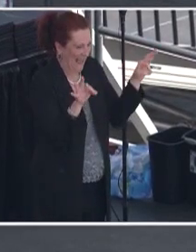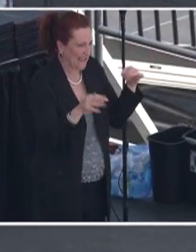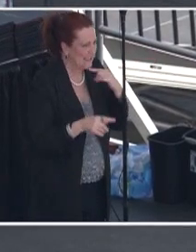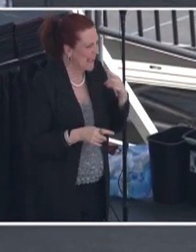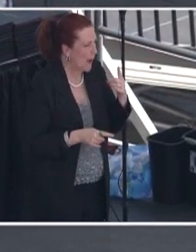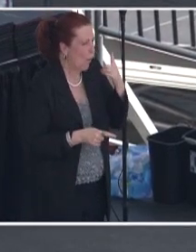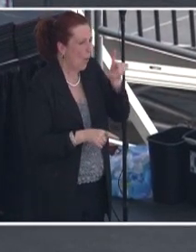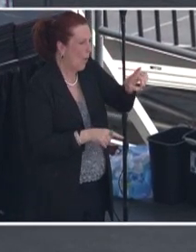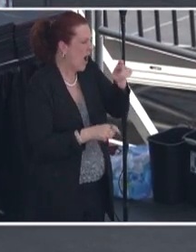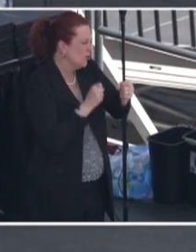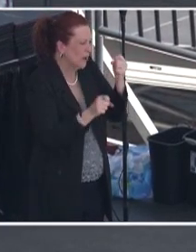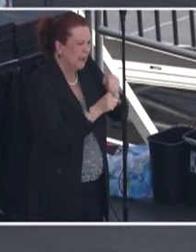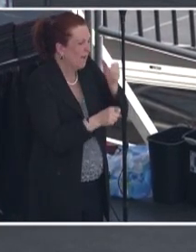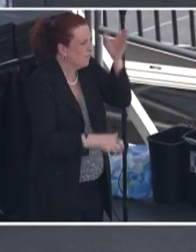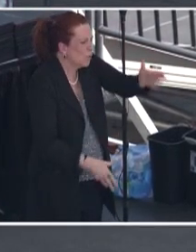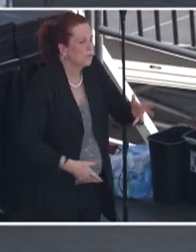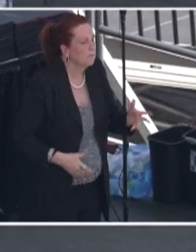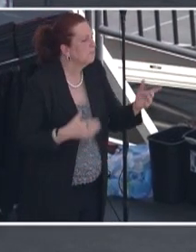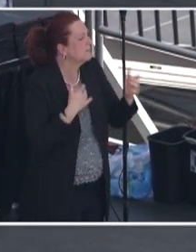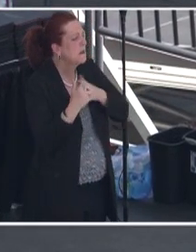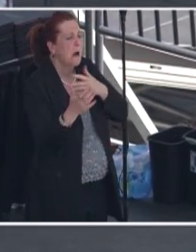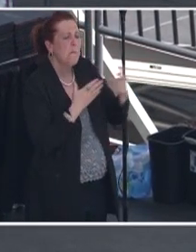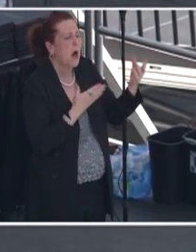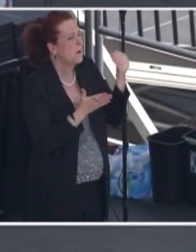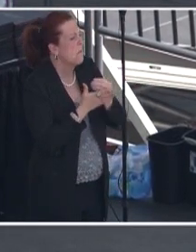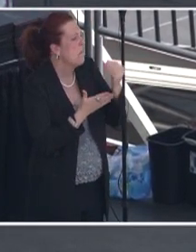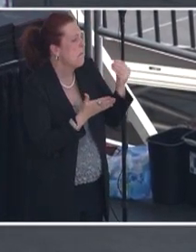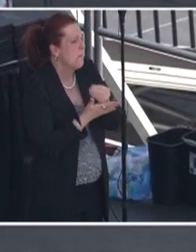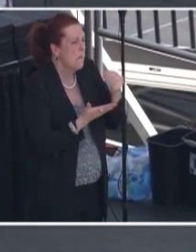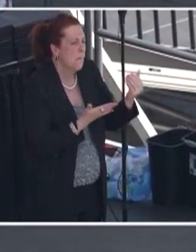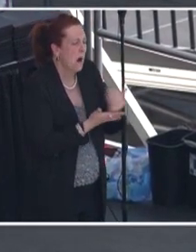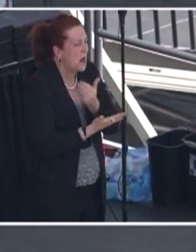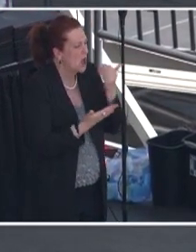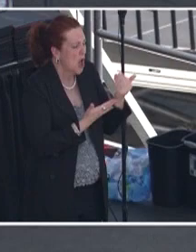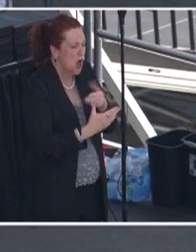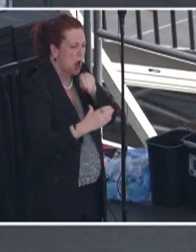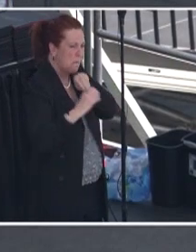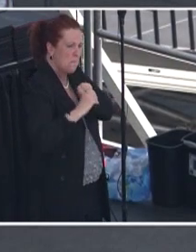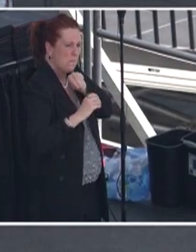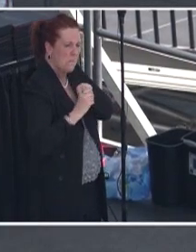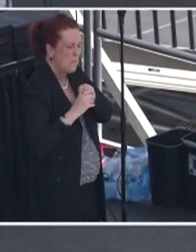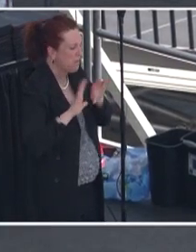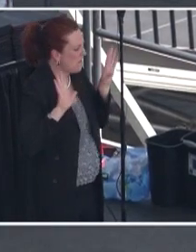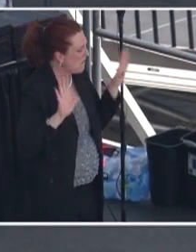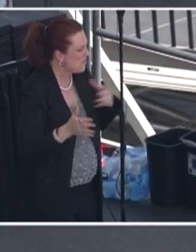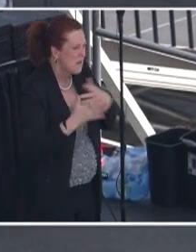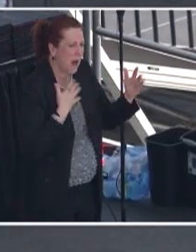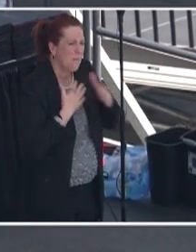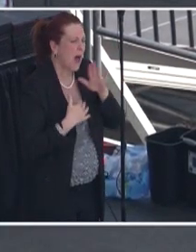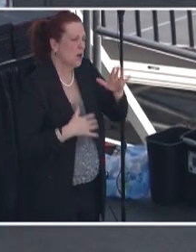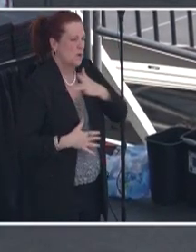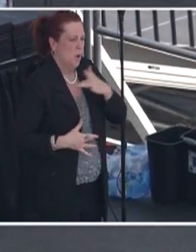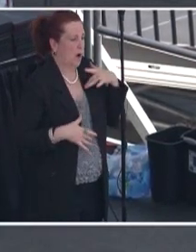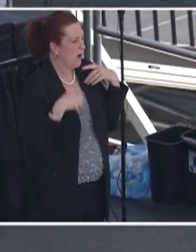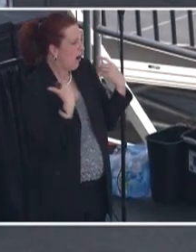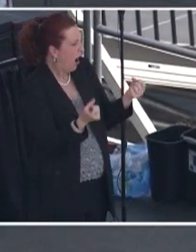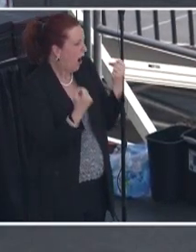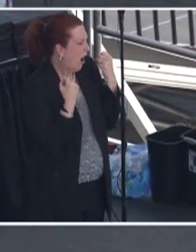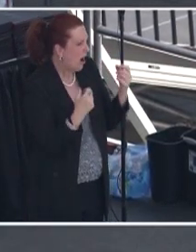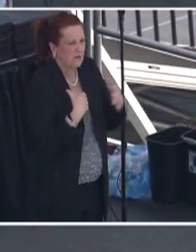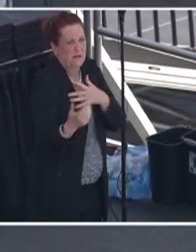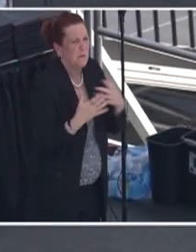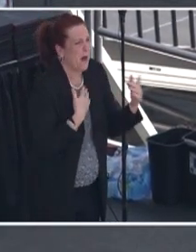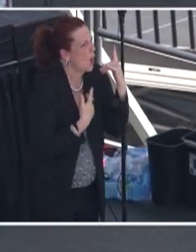does not matter how much money I had in the bank, what kind of car I drove, what my clothes looked